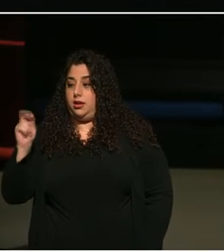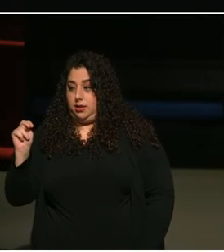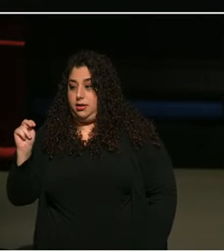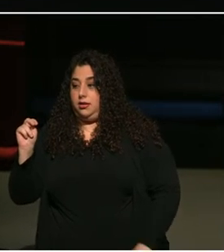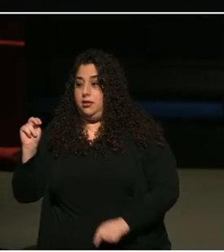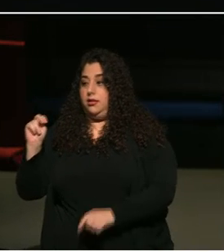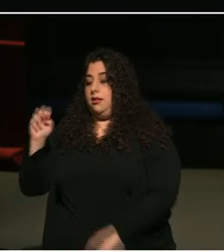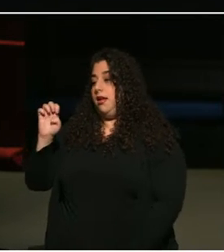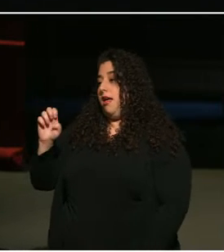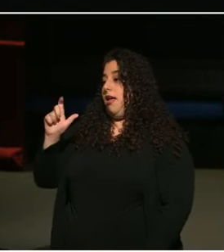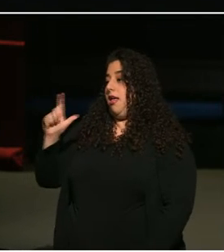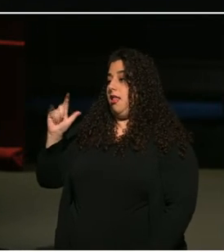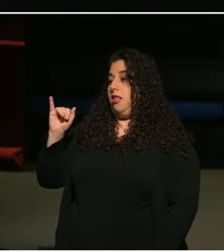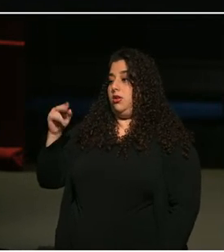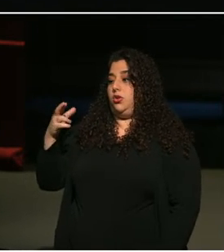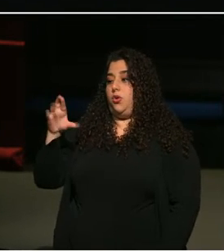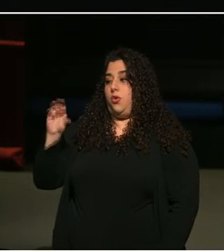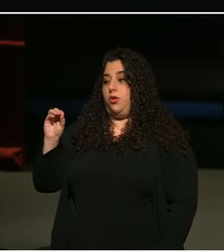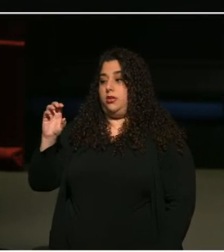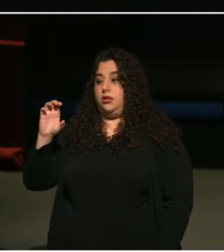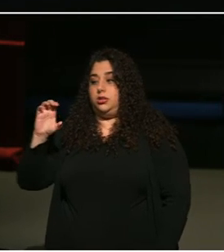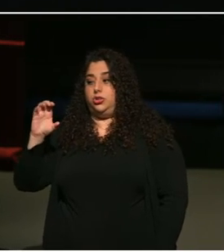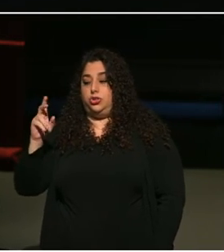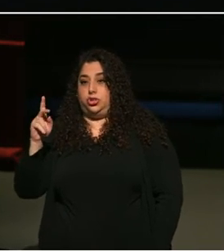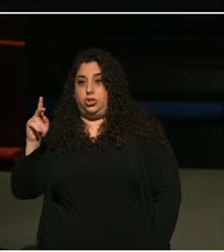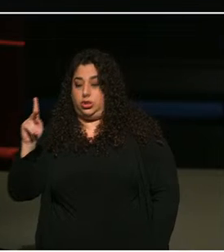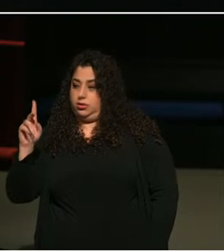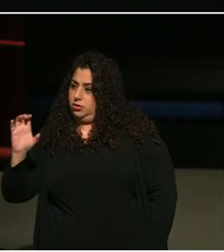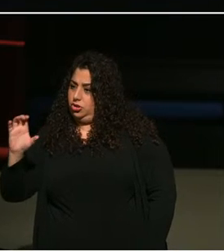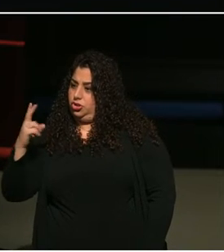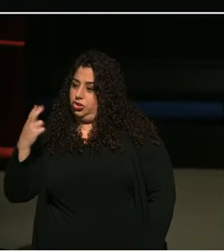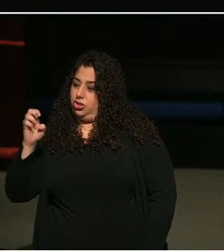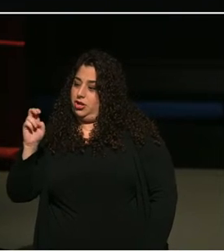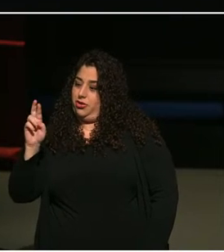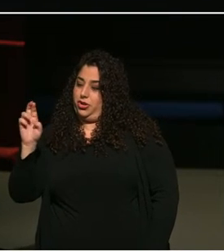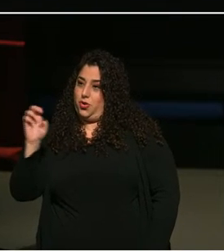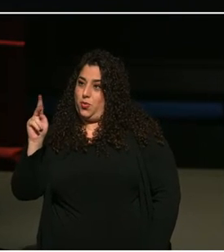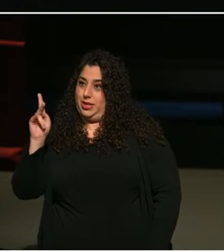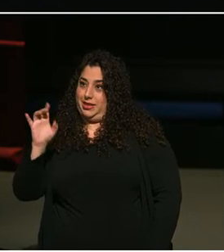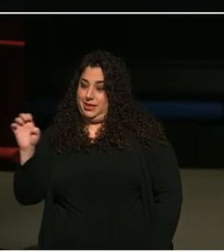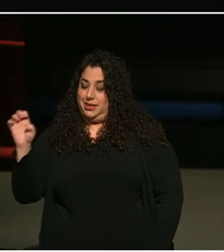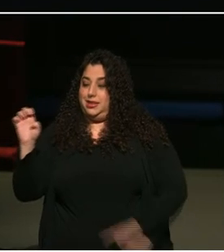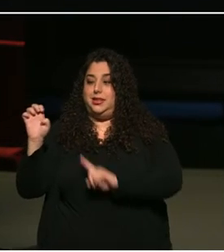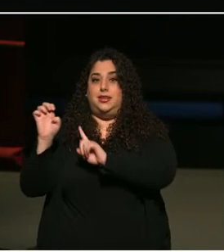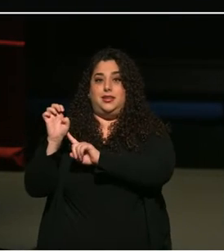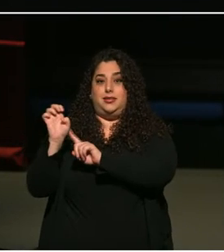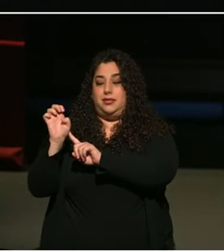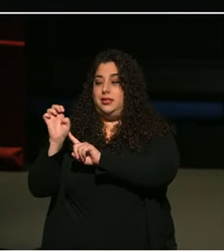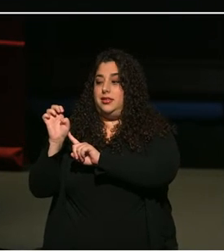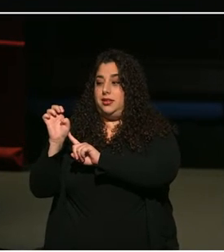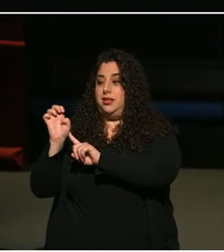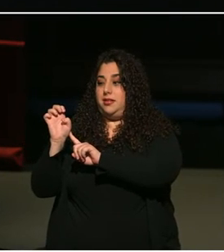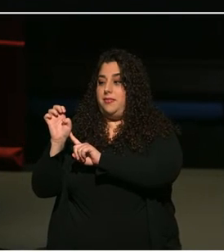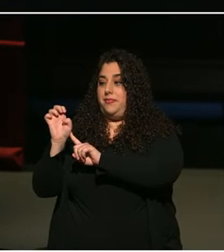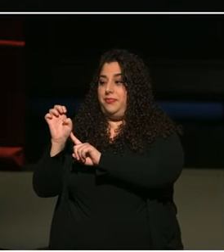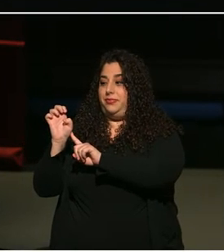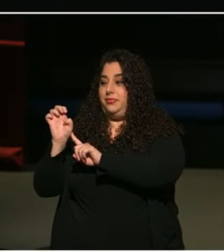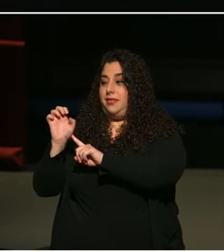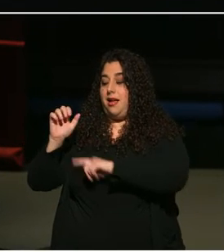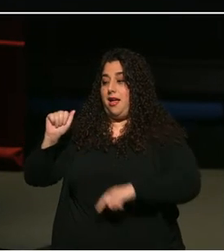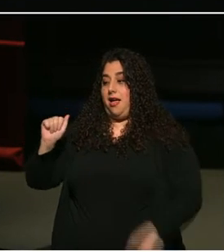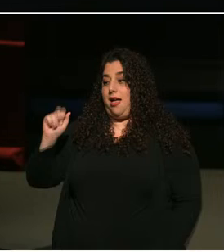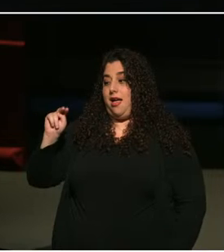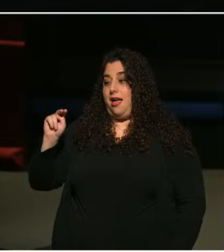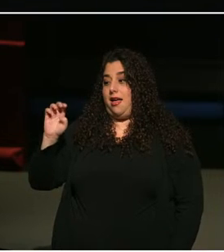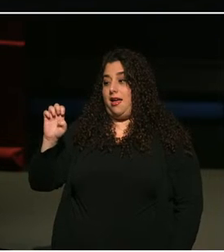Hutukna, which you call Anaheim. In the west, we have coastal villages, and one